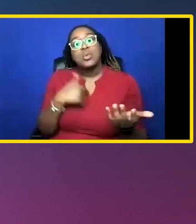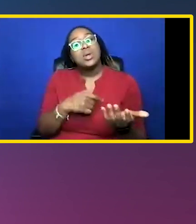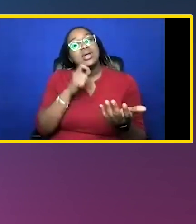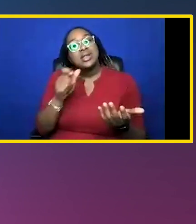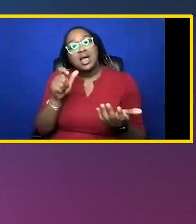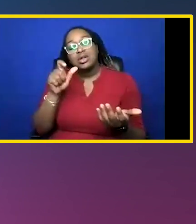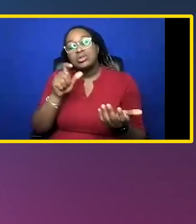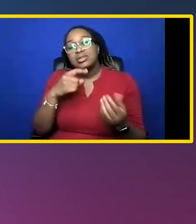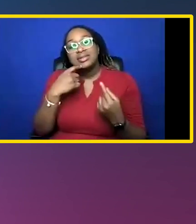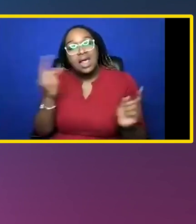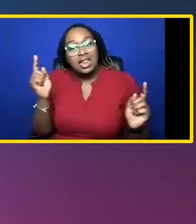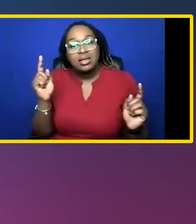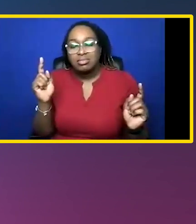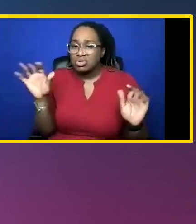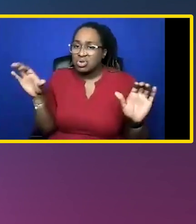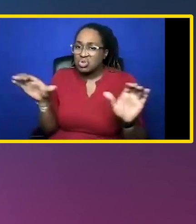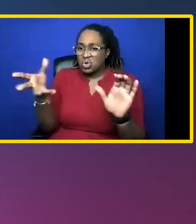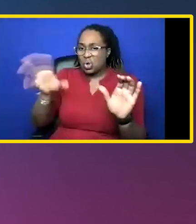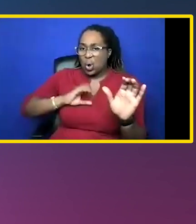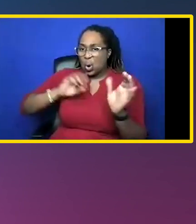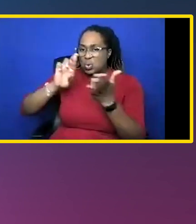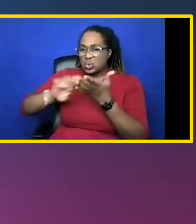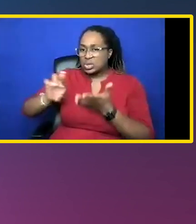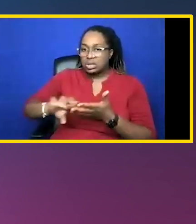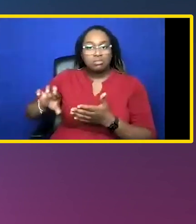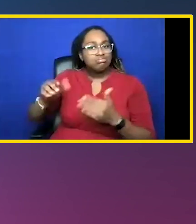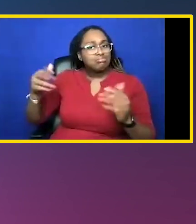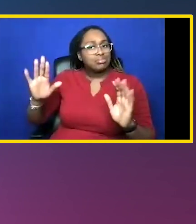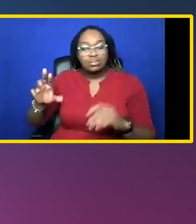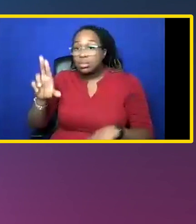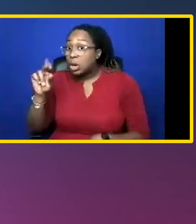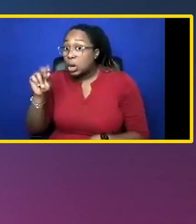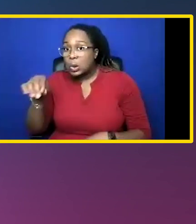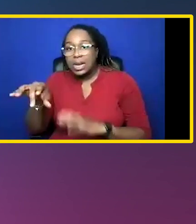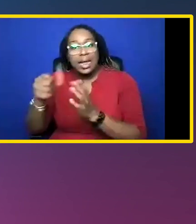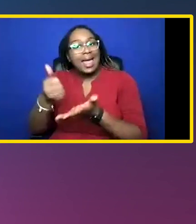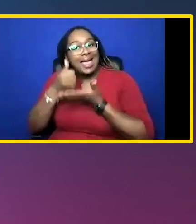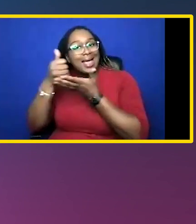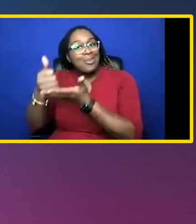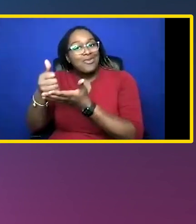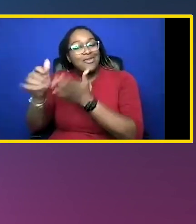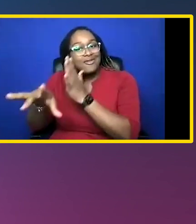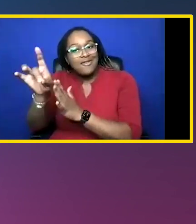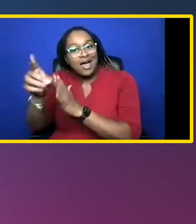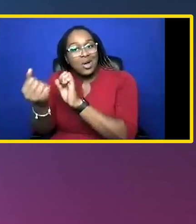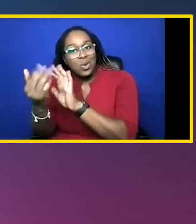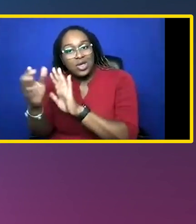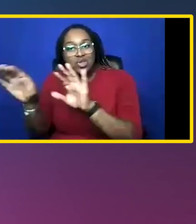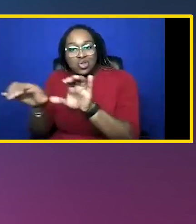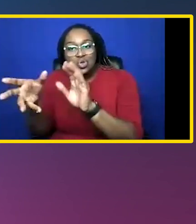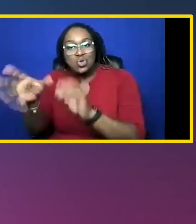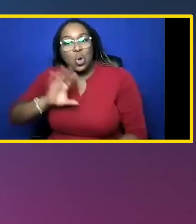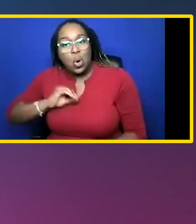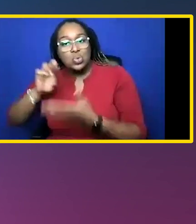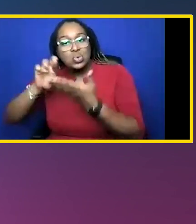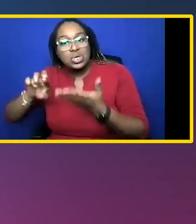people, hey, do your own research. We need to help them find ways and teach them how to do their own research so that they